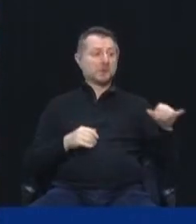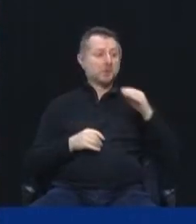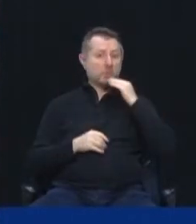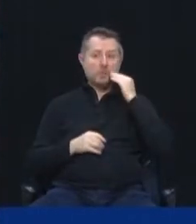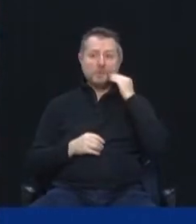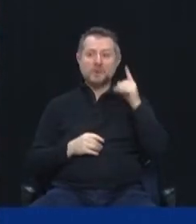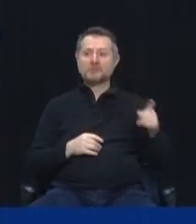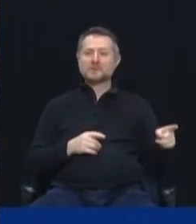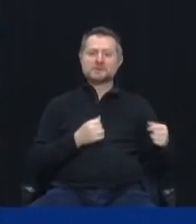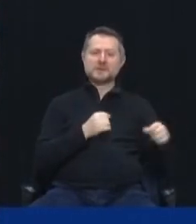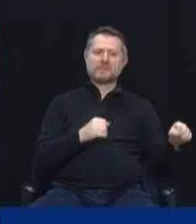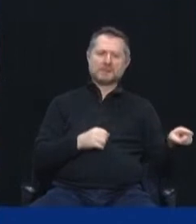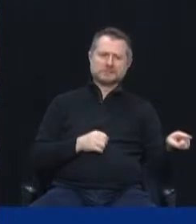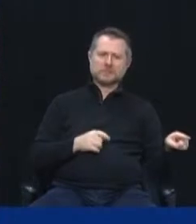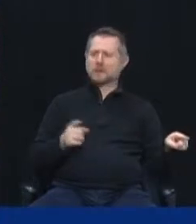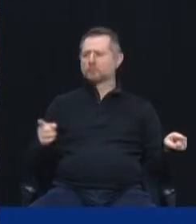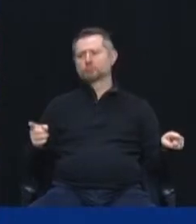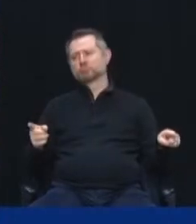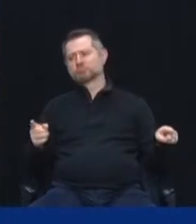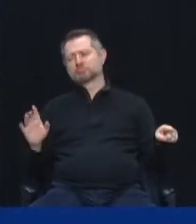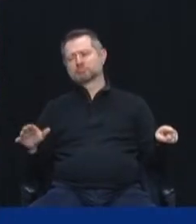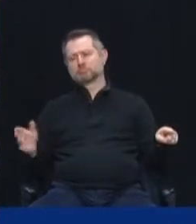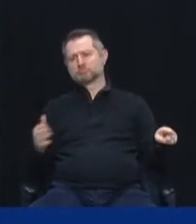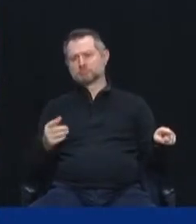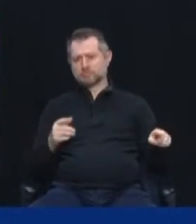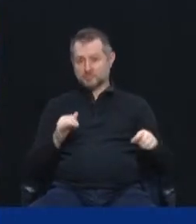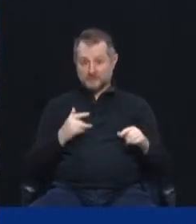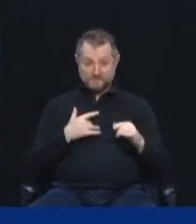safe? How's that fair?